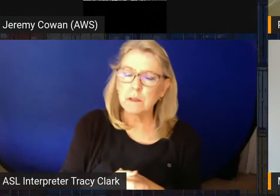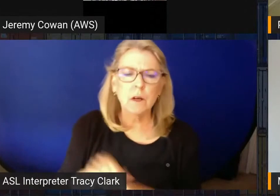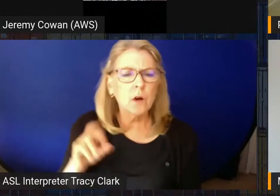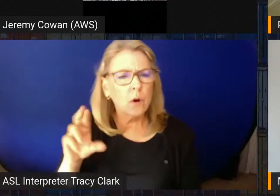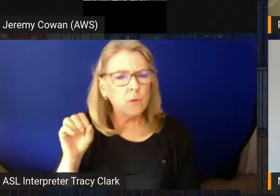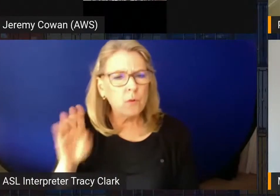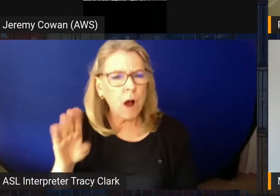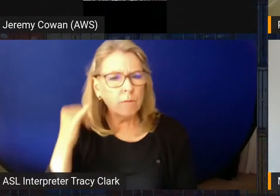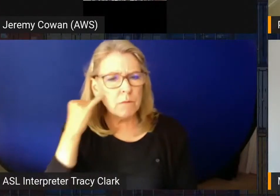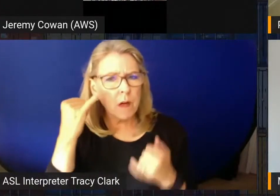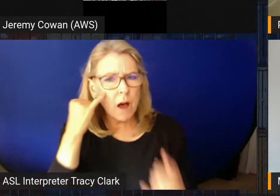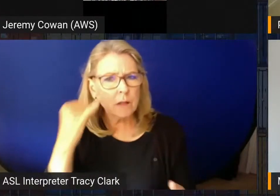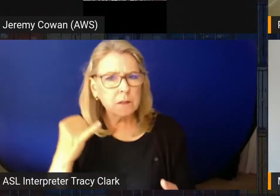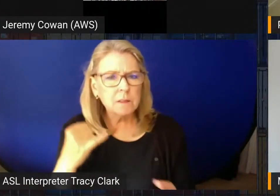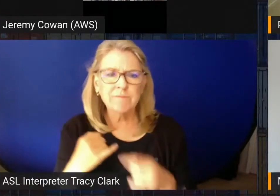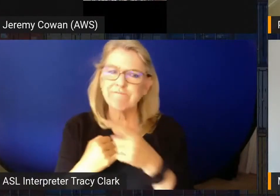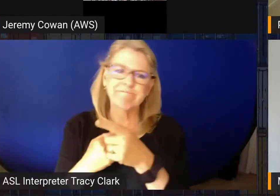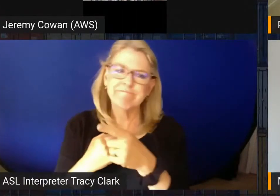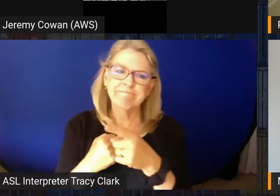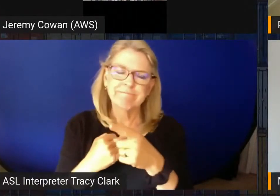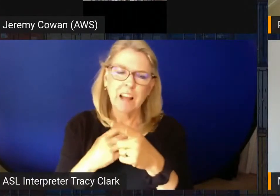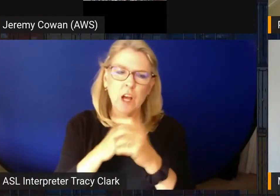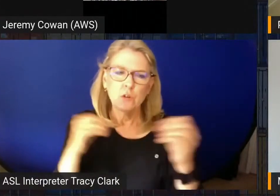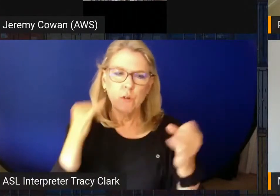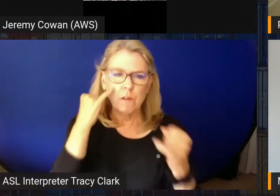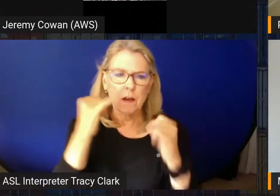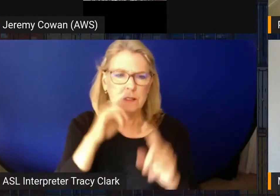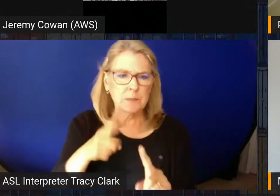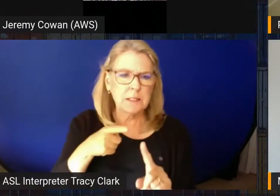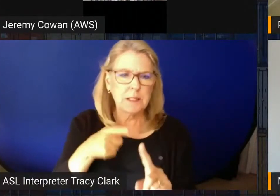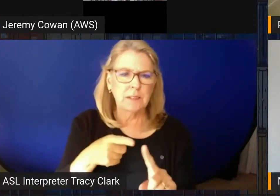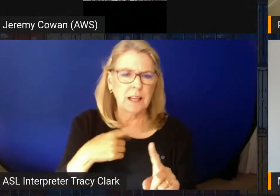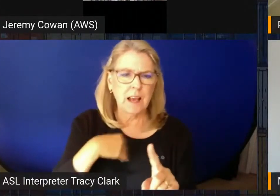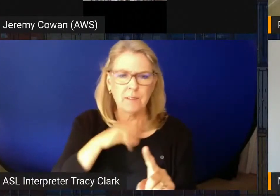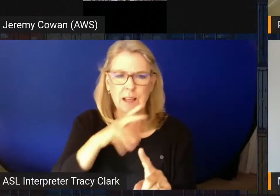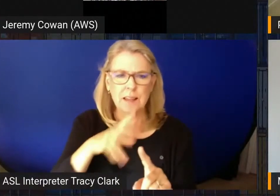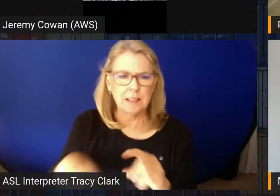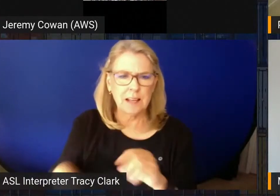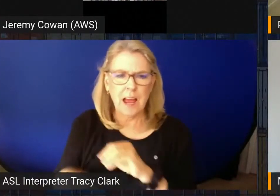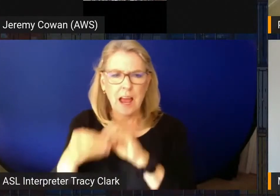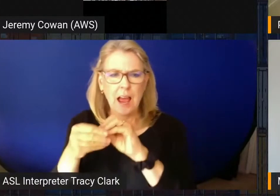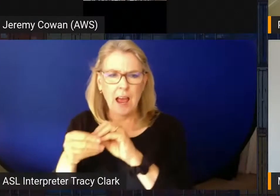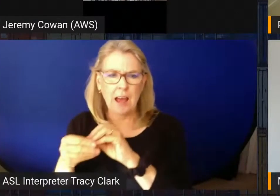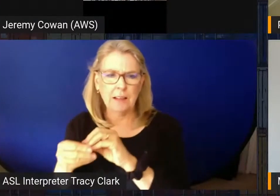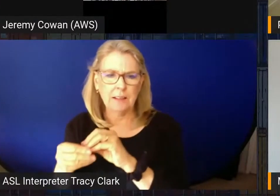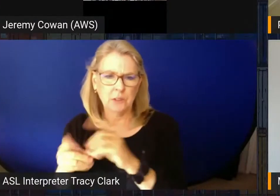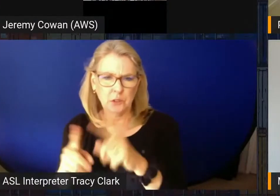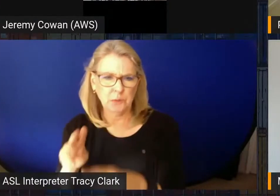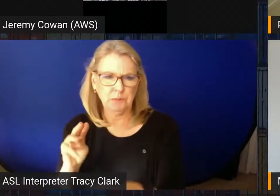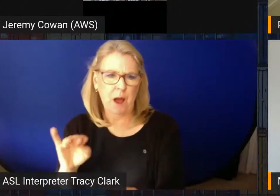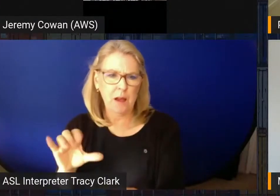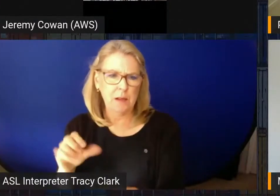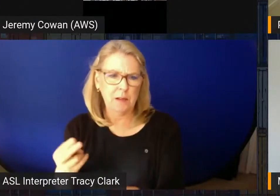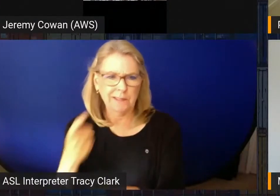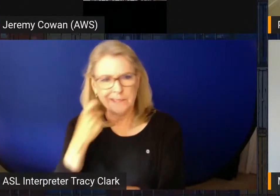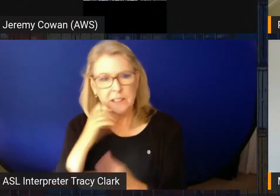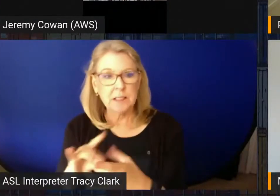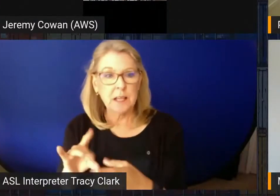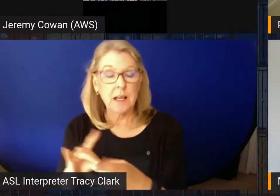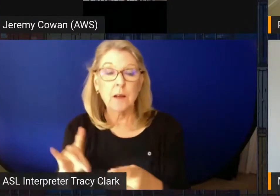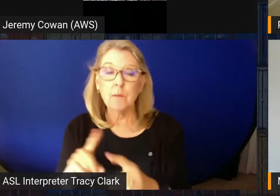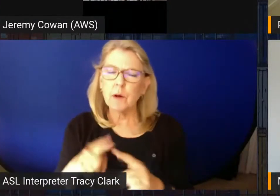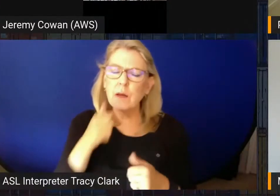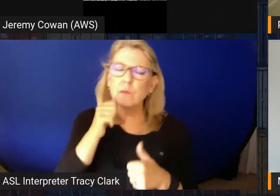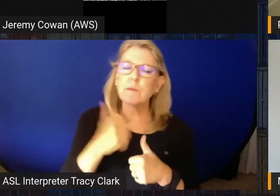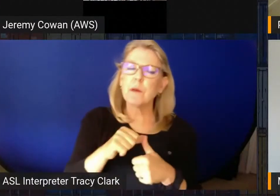No thoughts specifically. I don't have anything to add to what Micah was saying, but I was just reminded that you asked a question